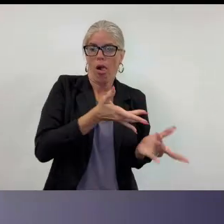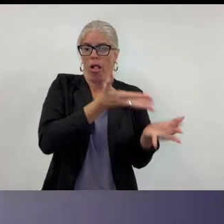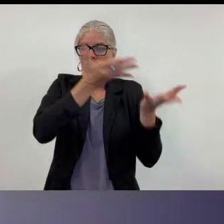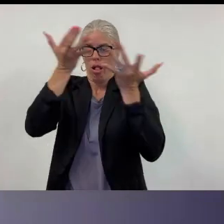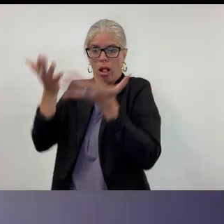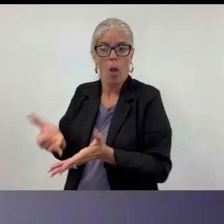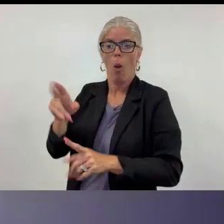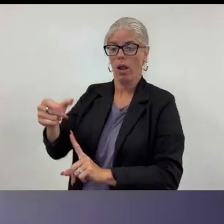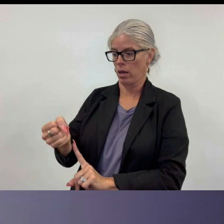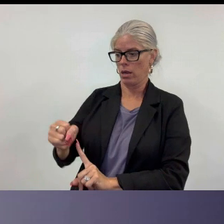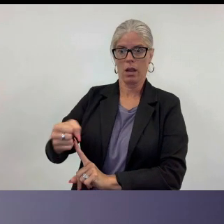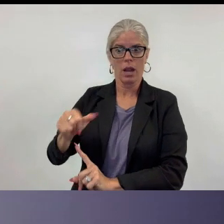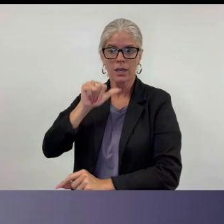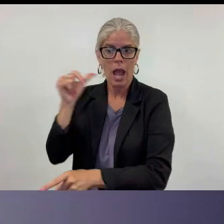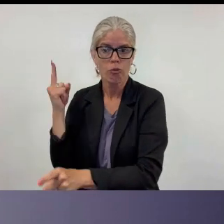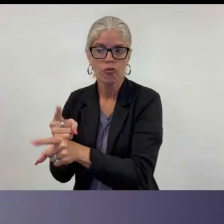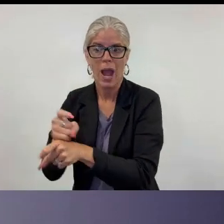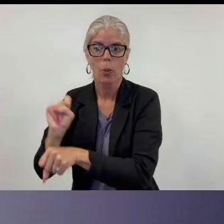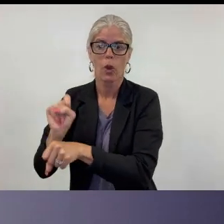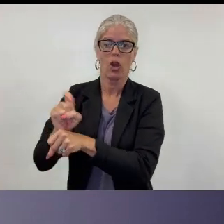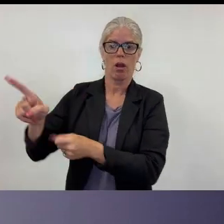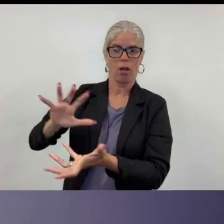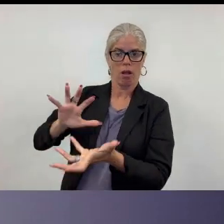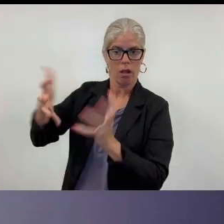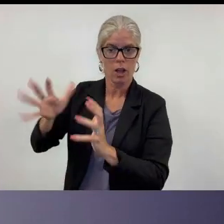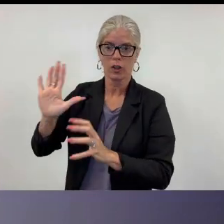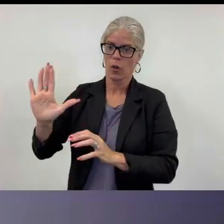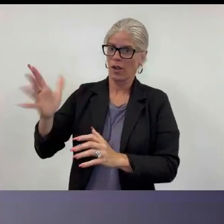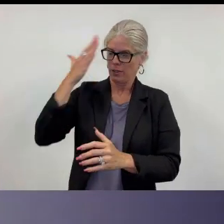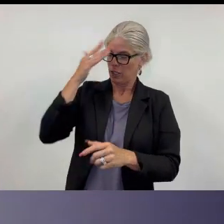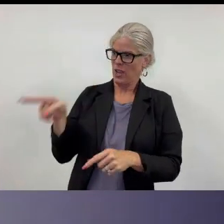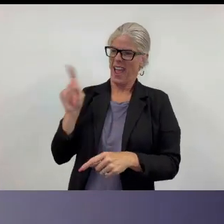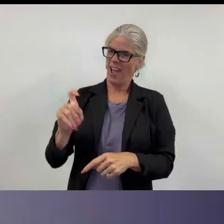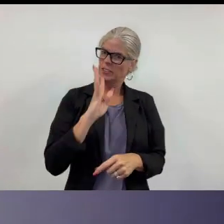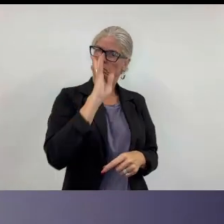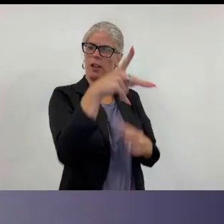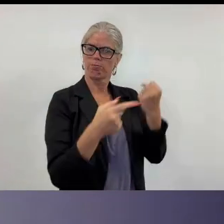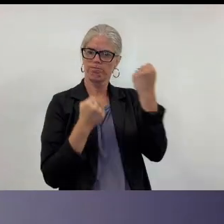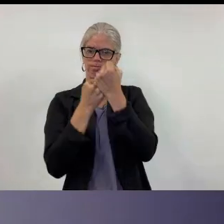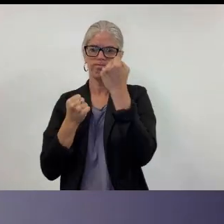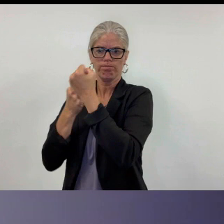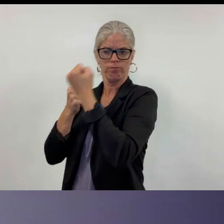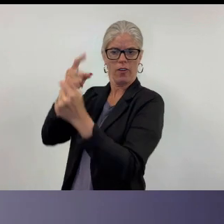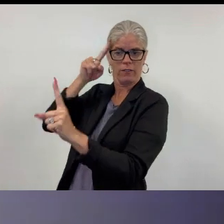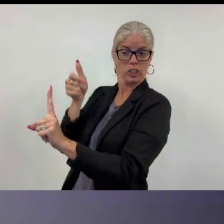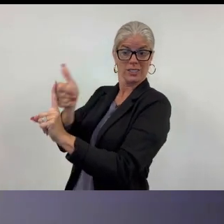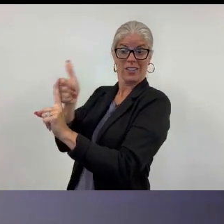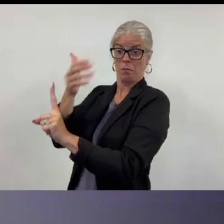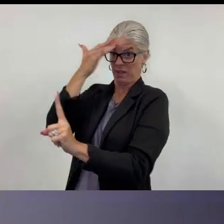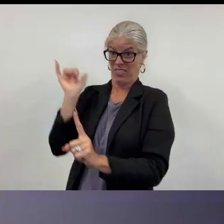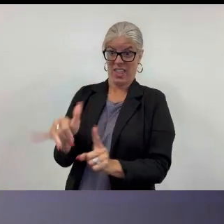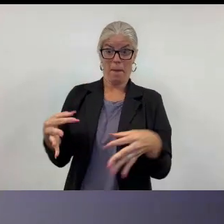be very important. Because if your chair gets damaged and you're out and it's like, oh, this happened on the airplane, but you're already